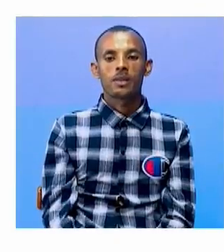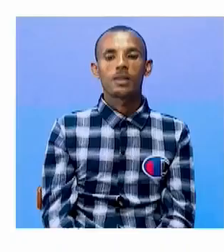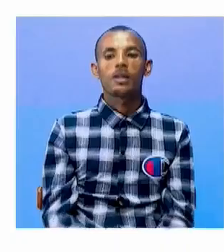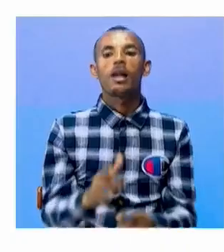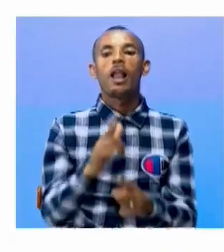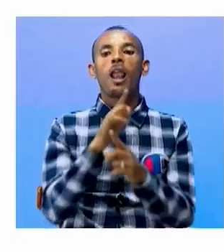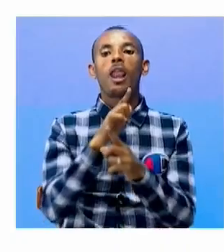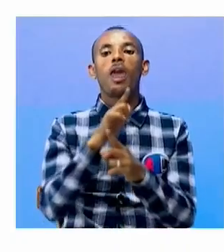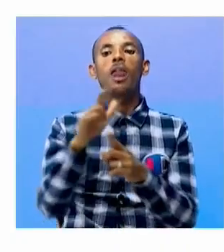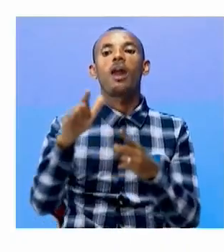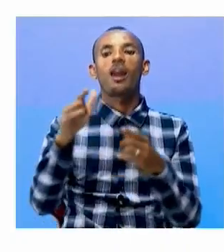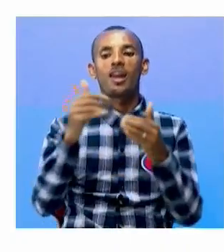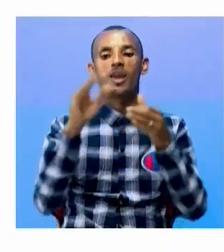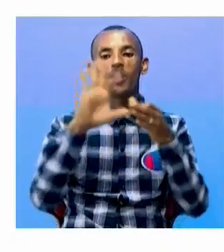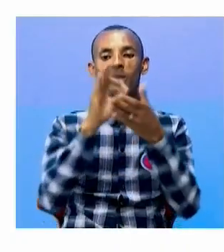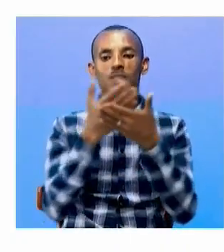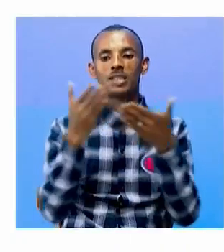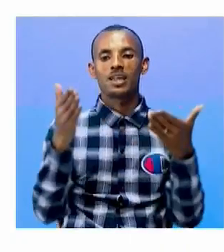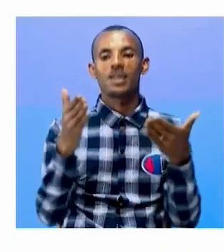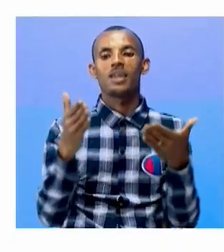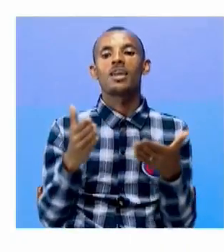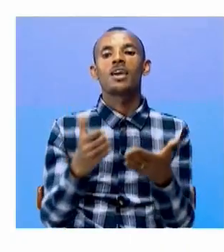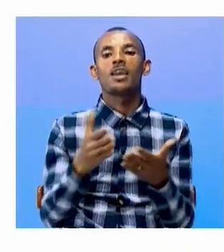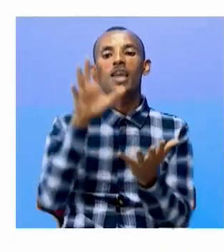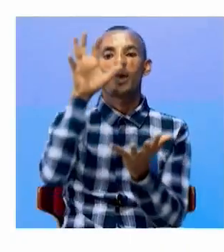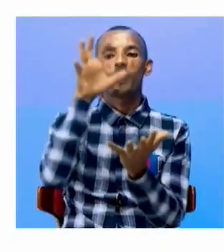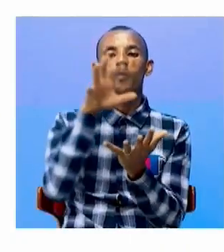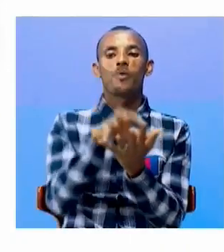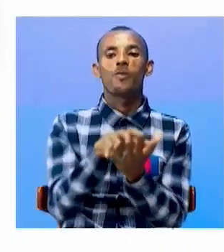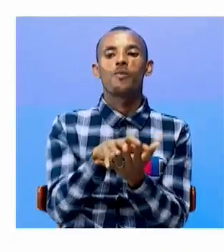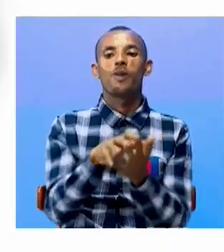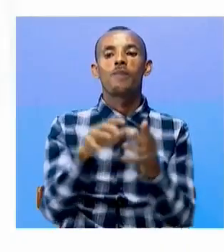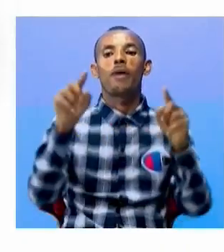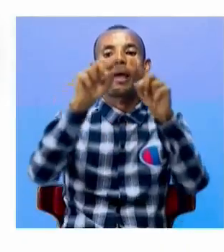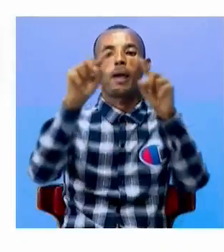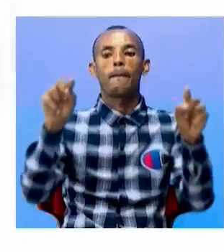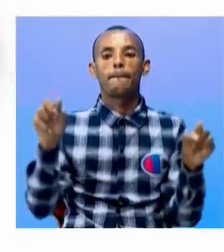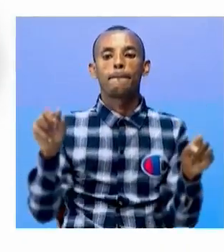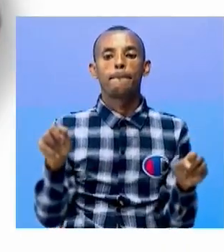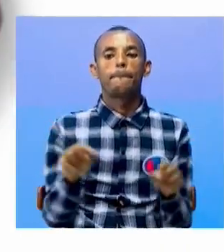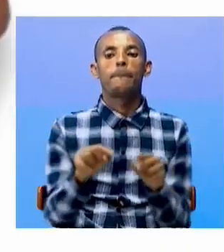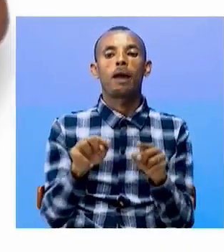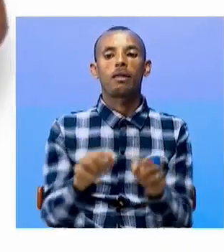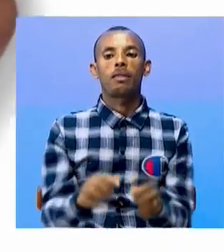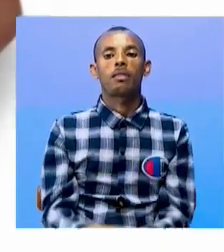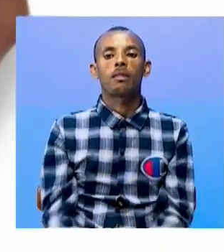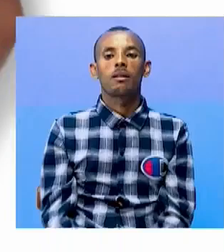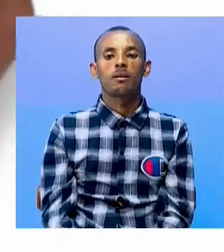Linear equations involving brackets.